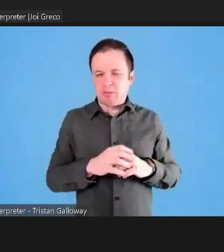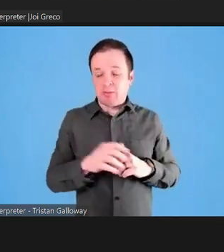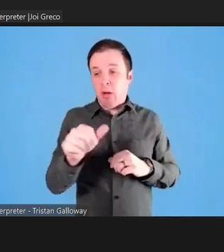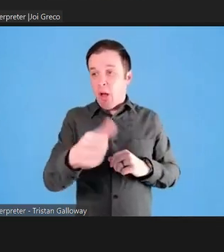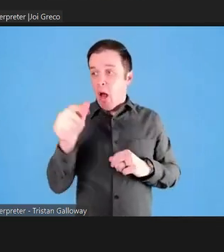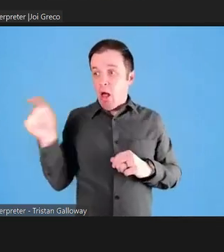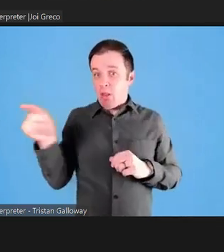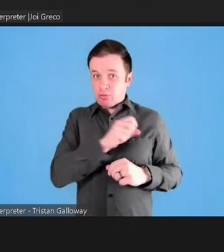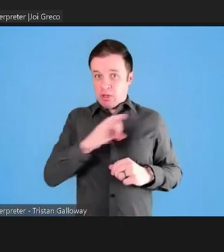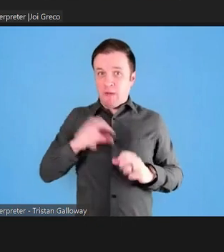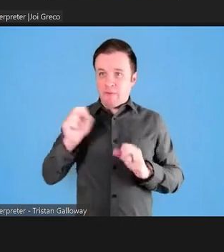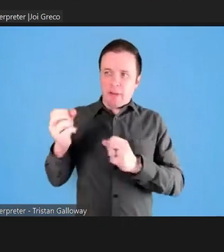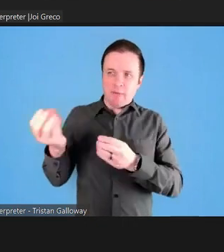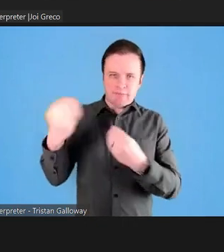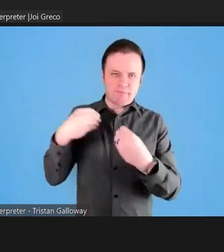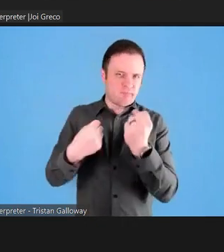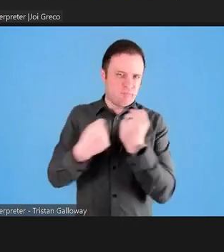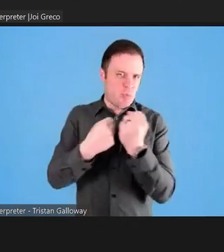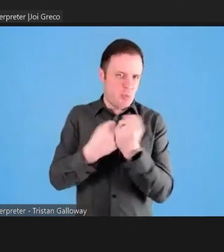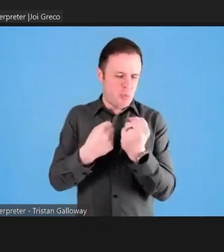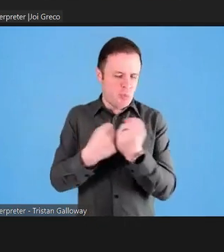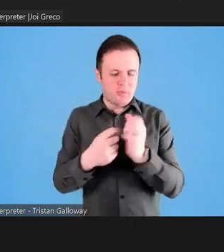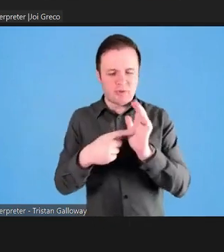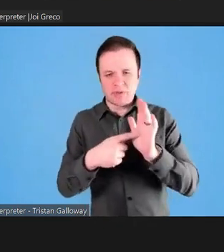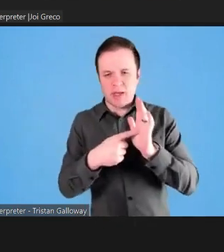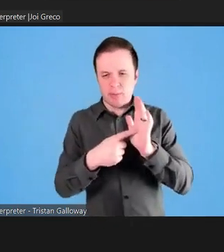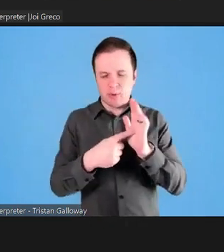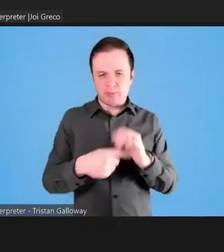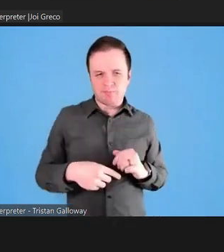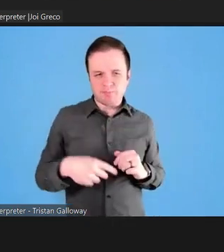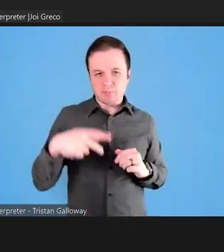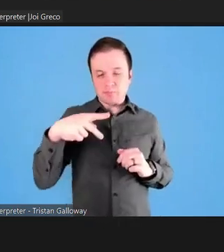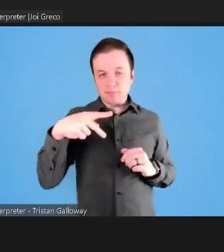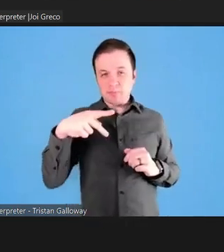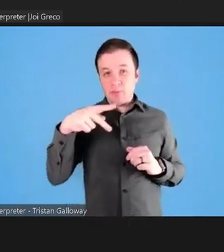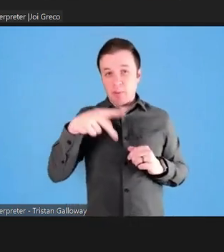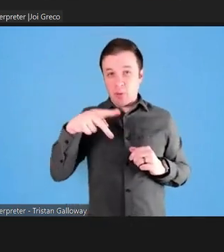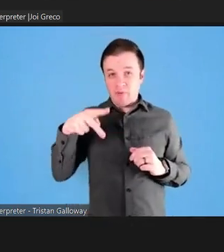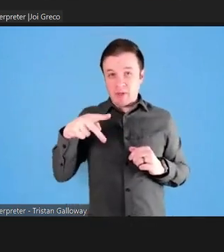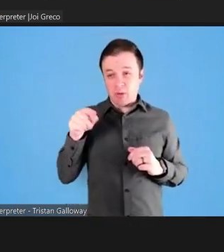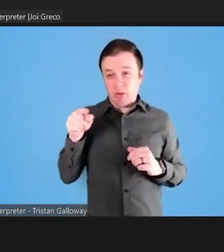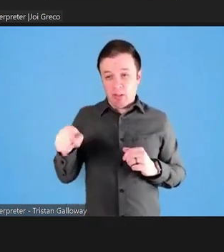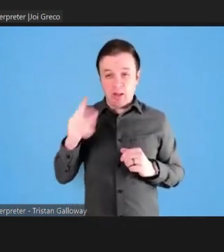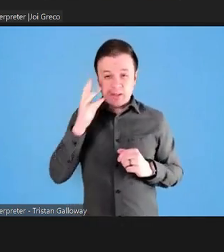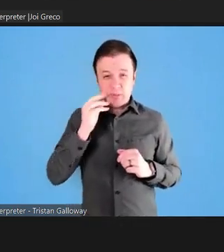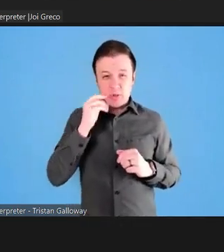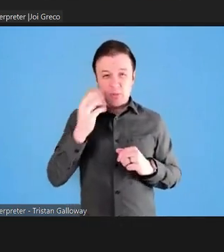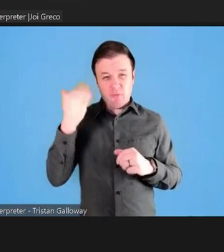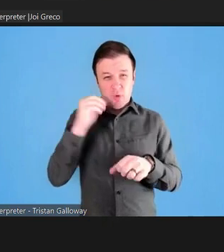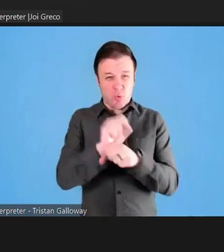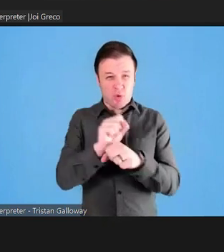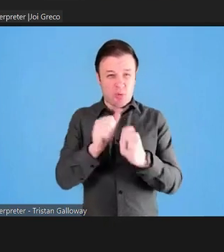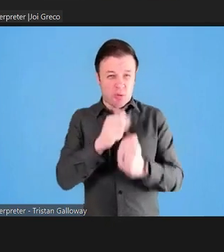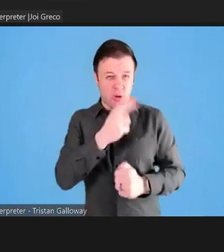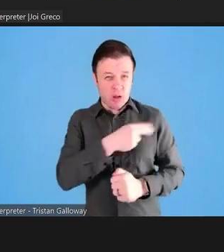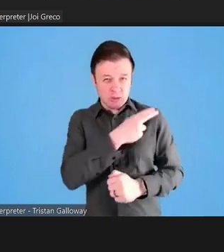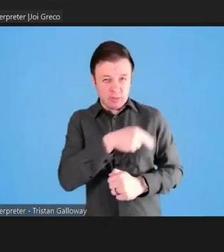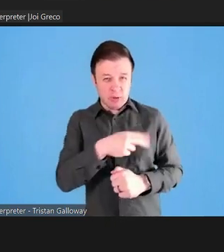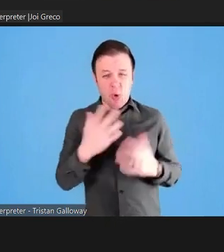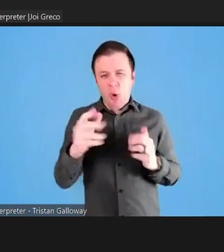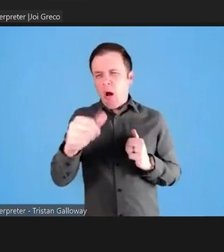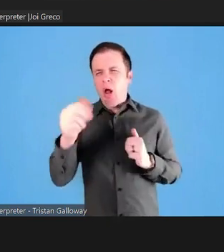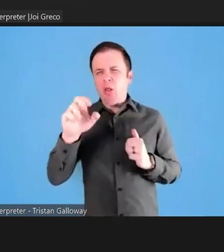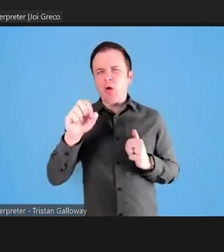provide assistance. For example, a parent professional that has experience working with hospitals or in other related